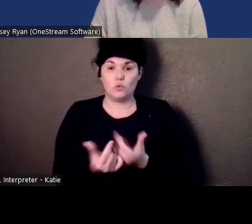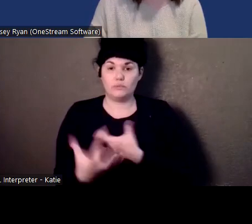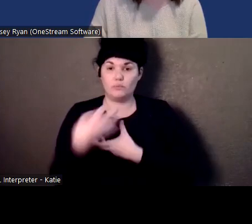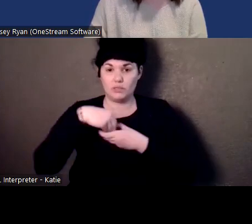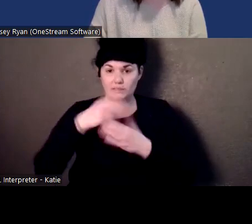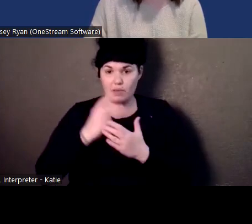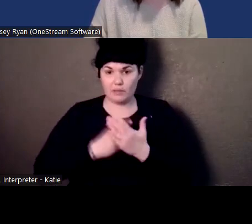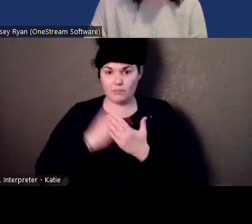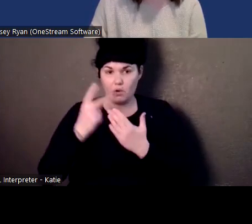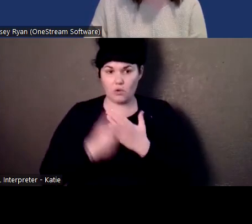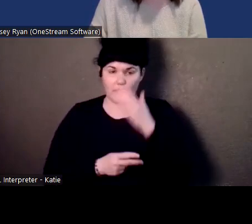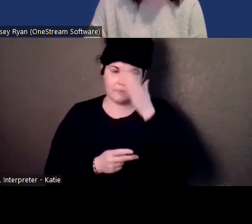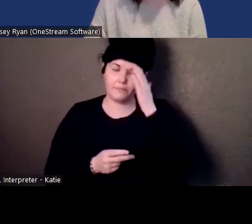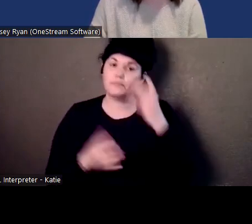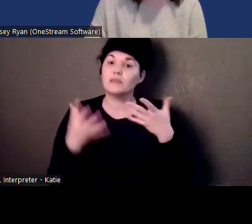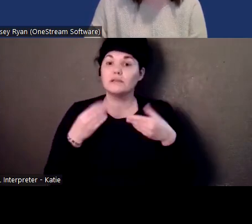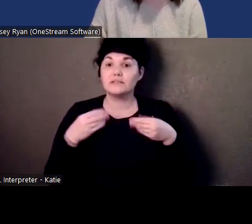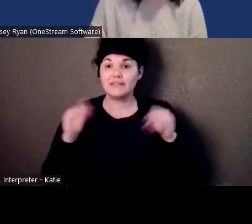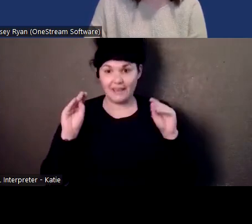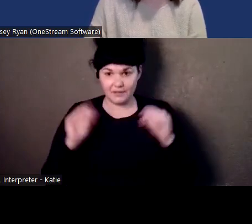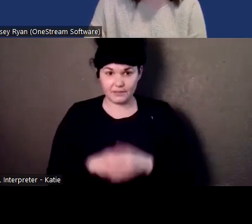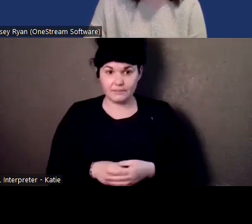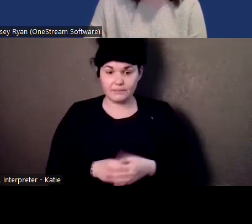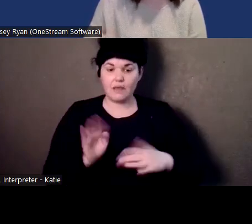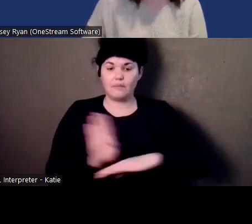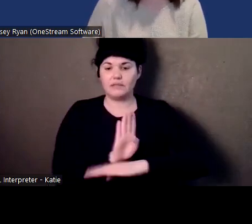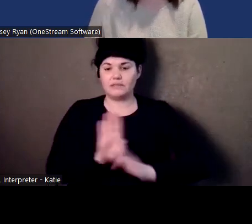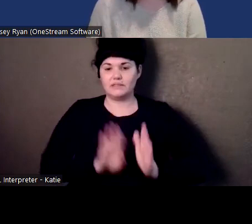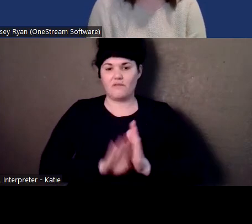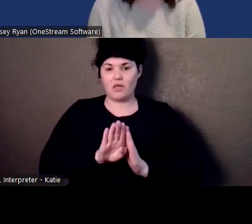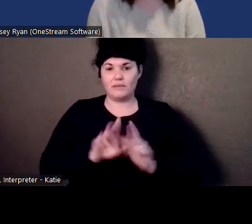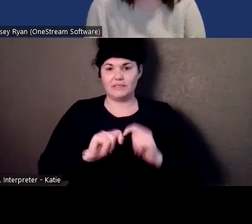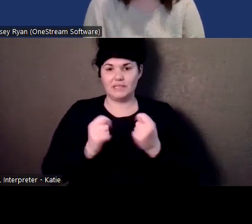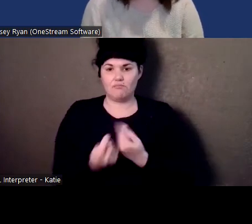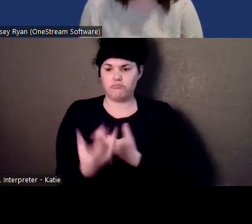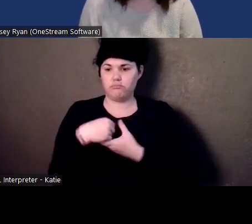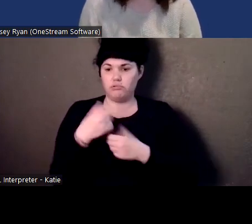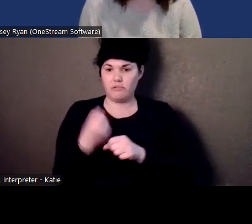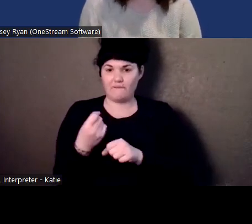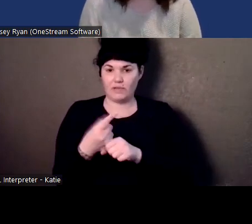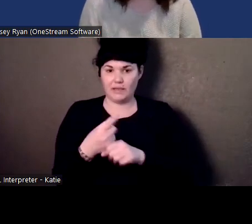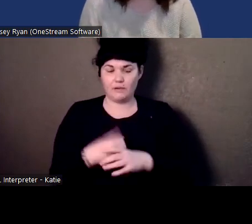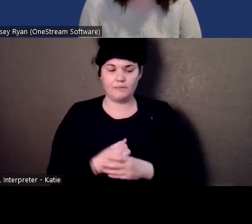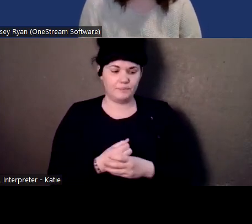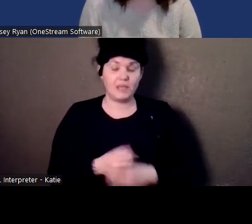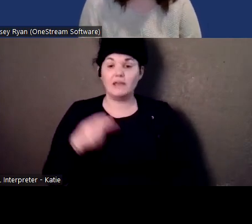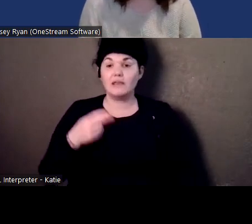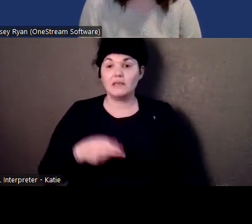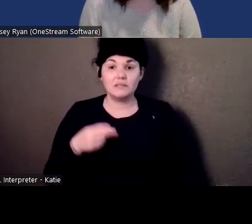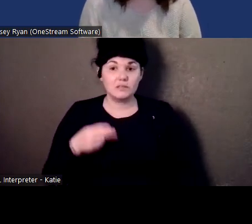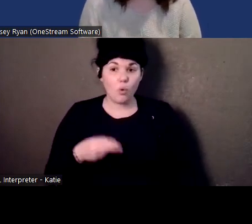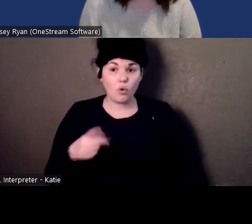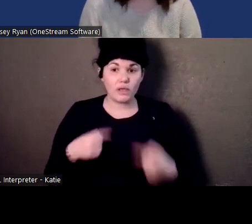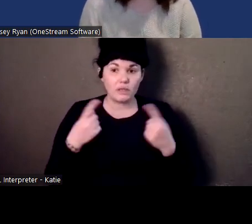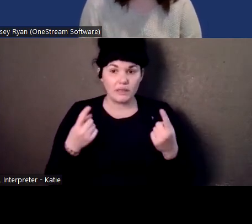So sales, our business development team, they participate every single year. Historically, they've